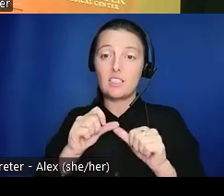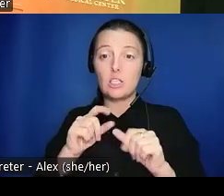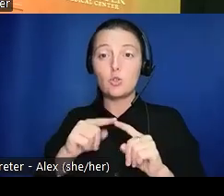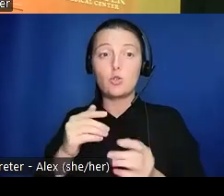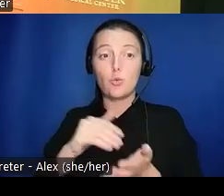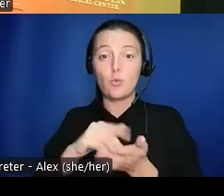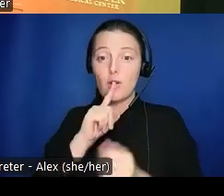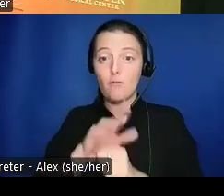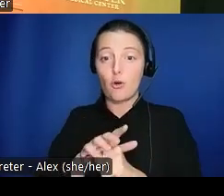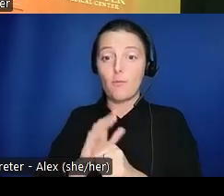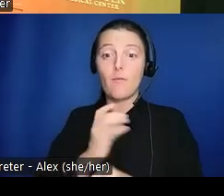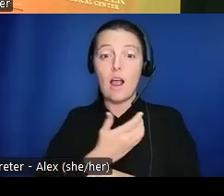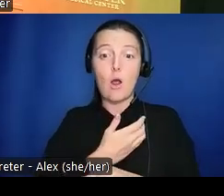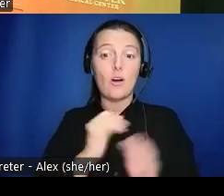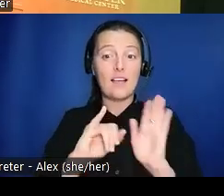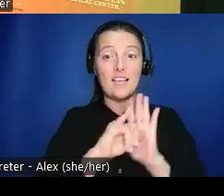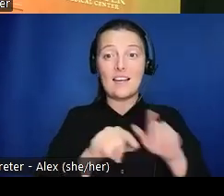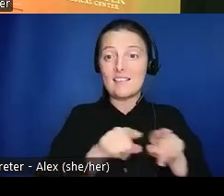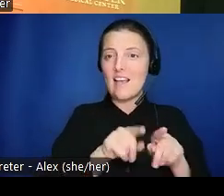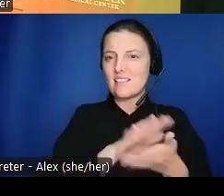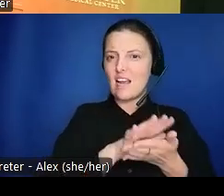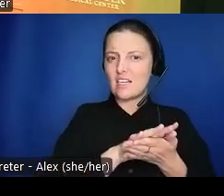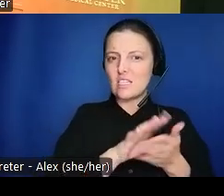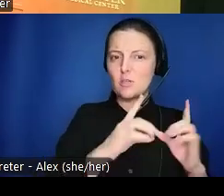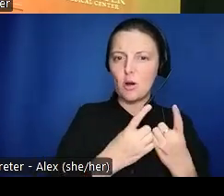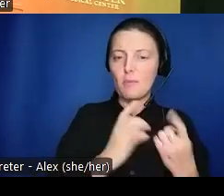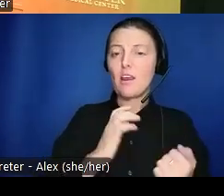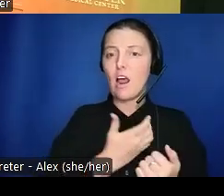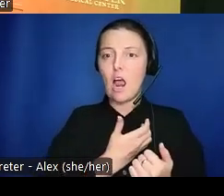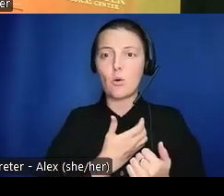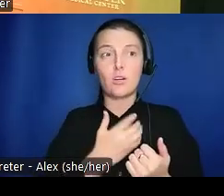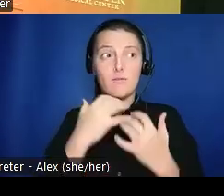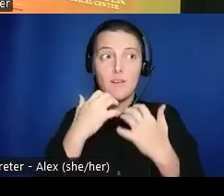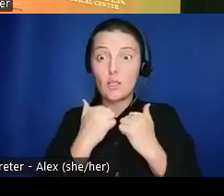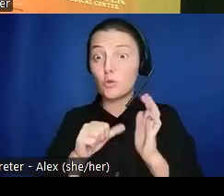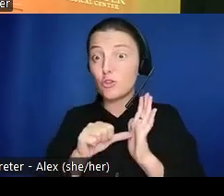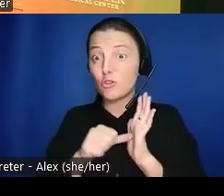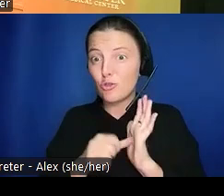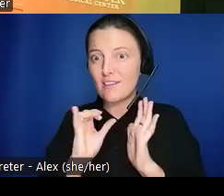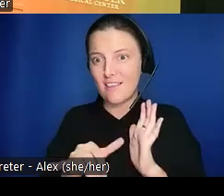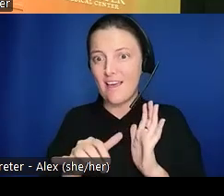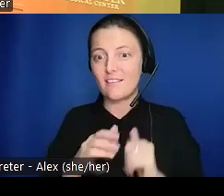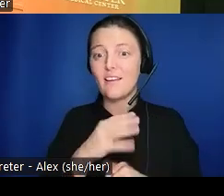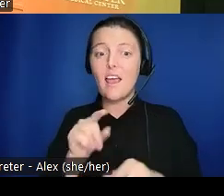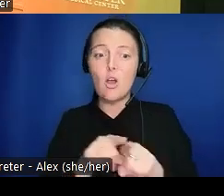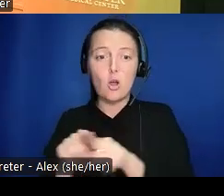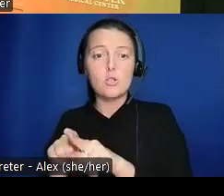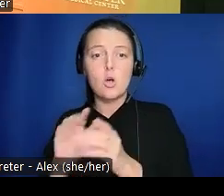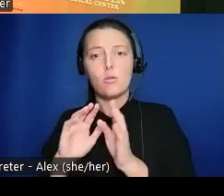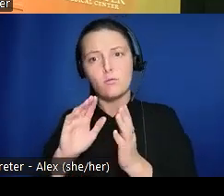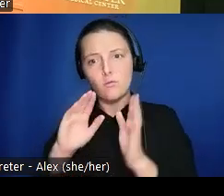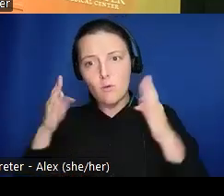our values and also become more data-driven and as we make